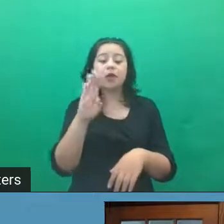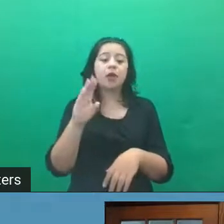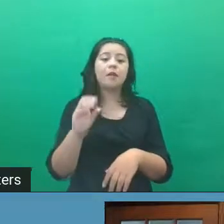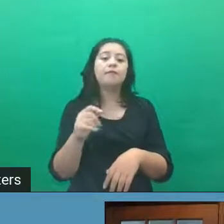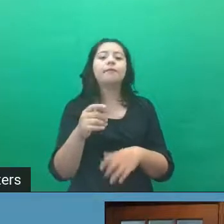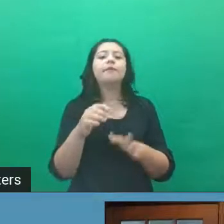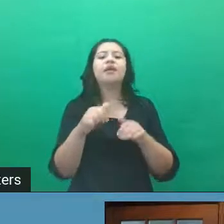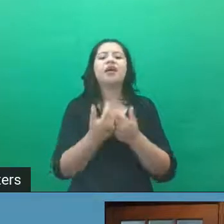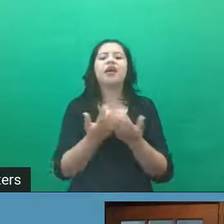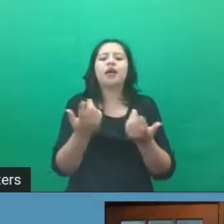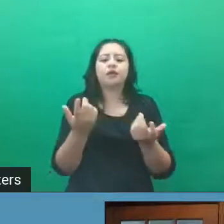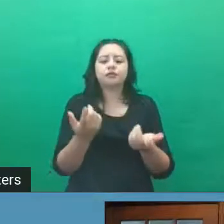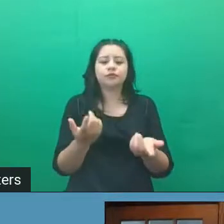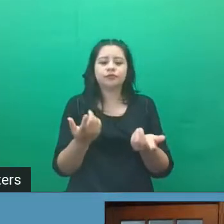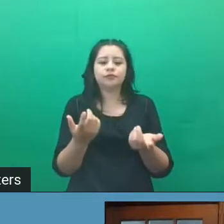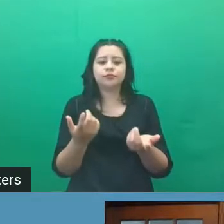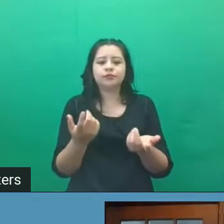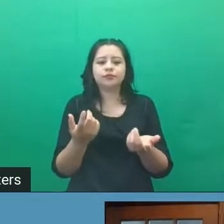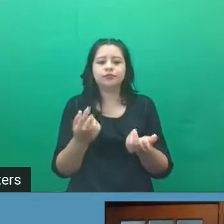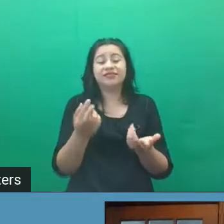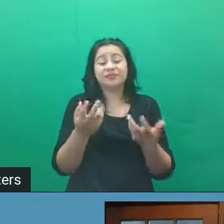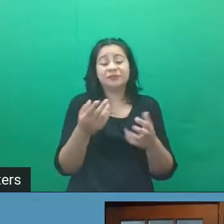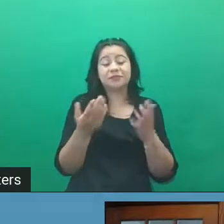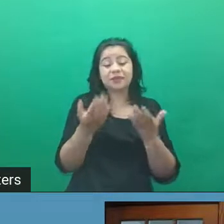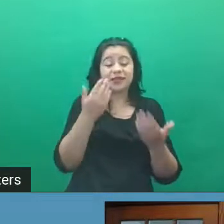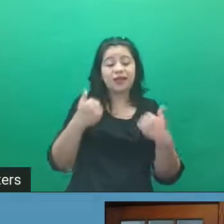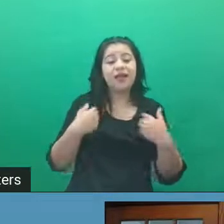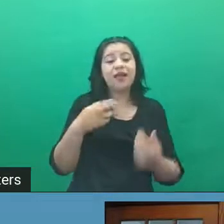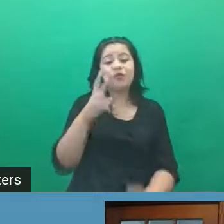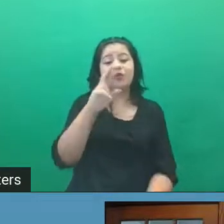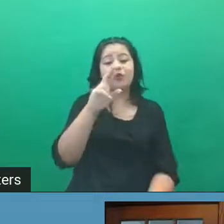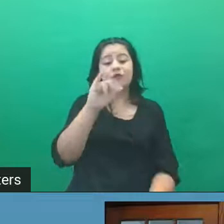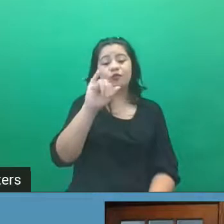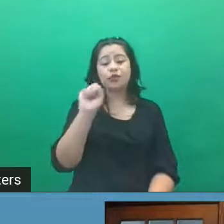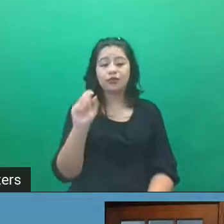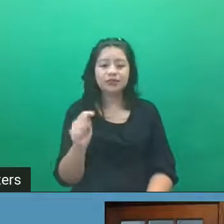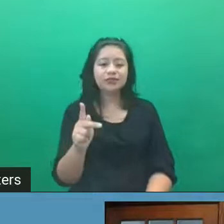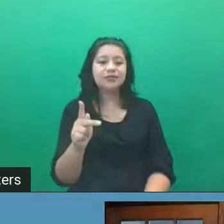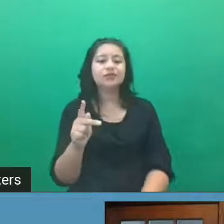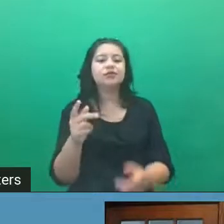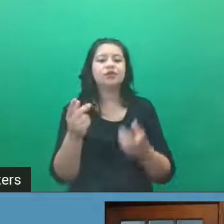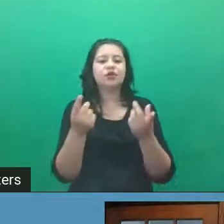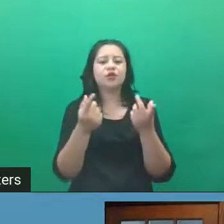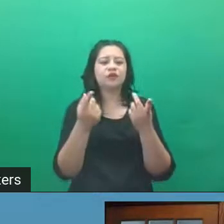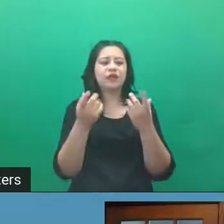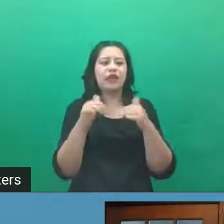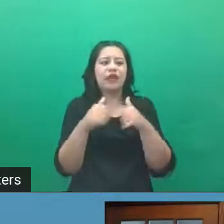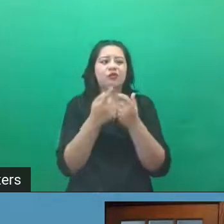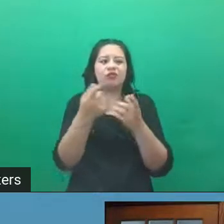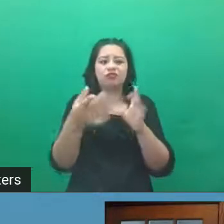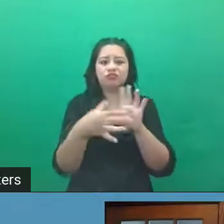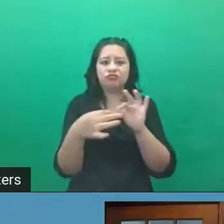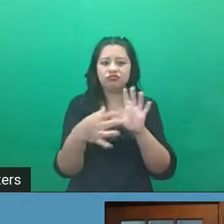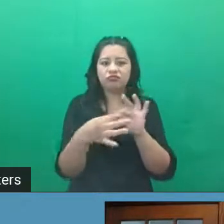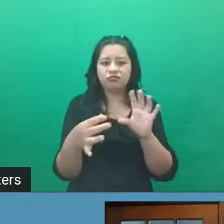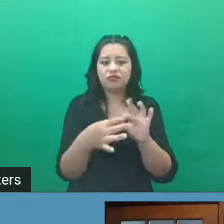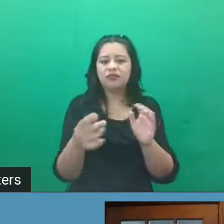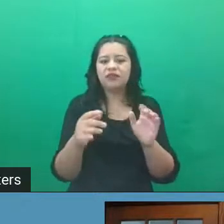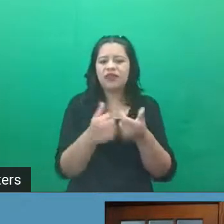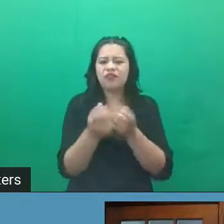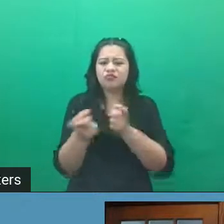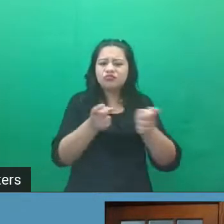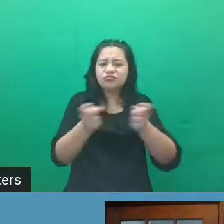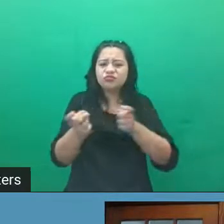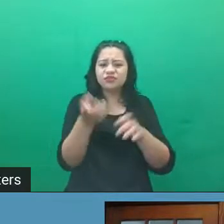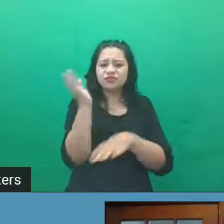audience participation, there's a little bit of a risk involved with just what kinds of comments come out of there. How do you manage that, control it as